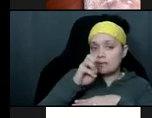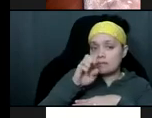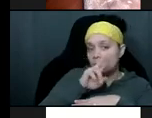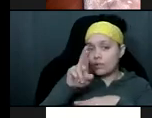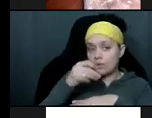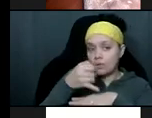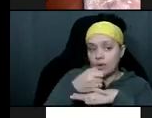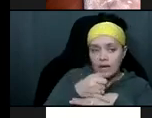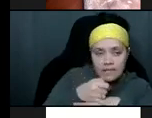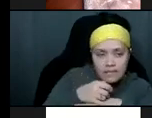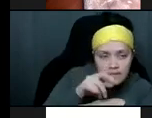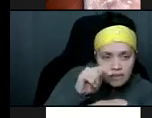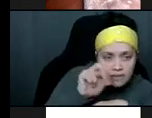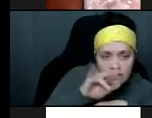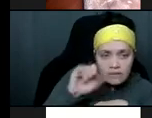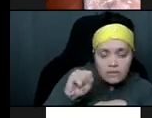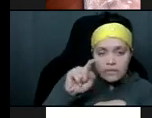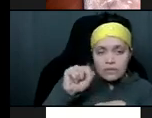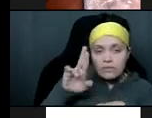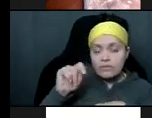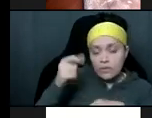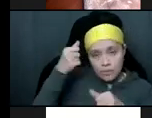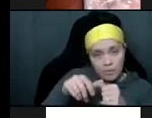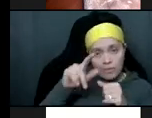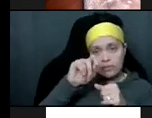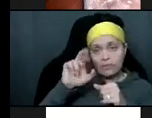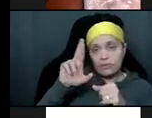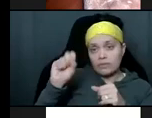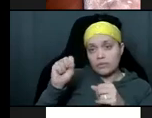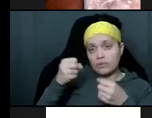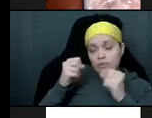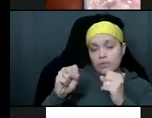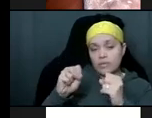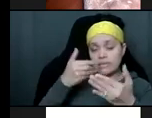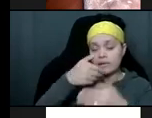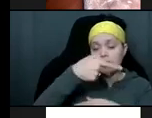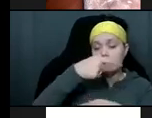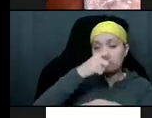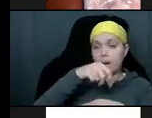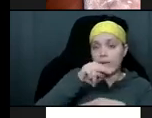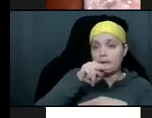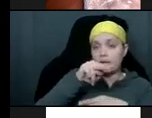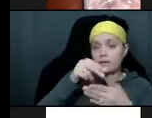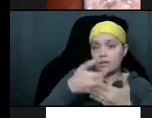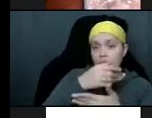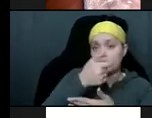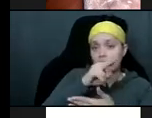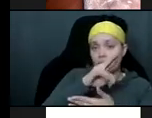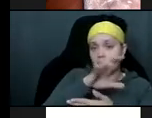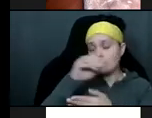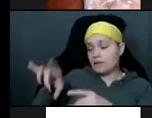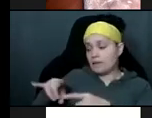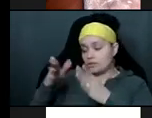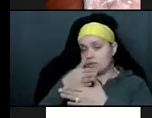there in the Torres Strait. Remember the Torres Strait between Papua New Guinea and Australia.